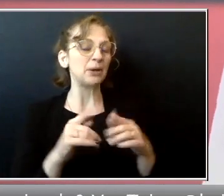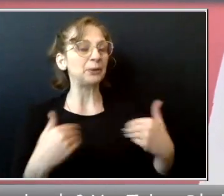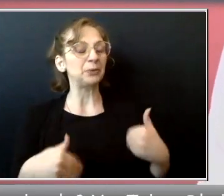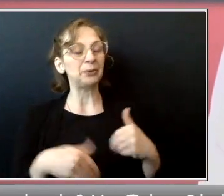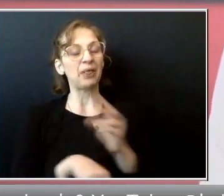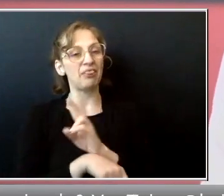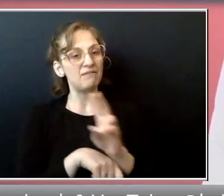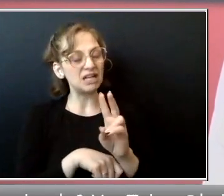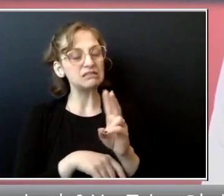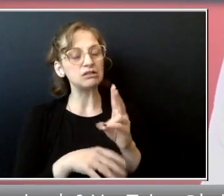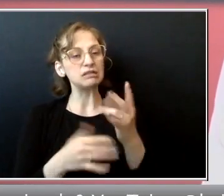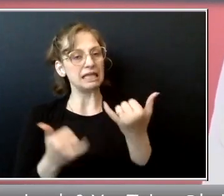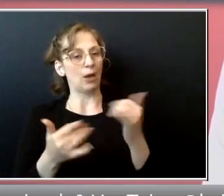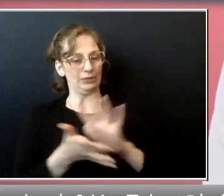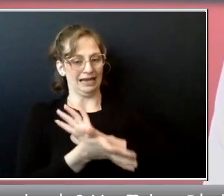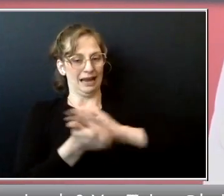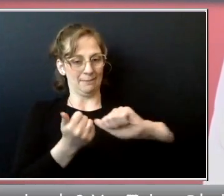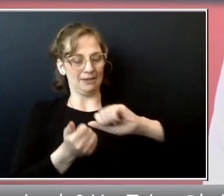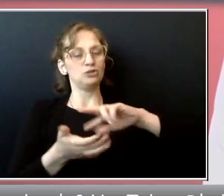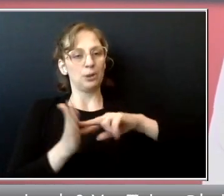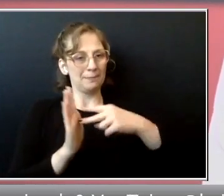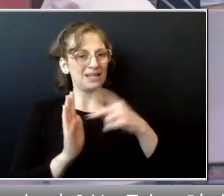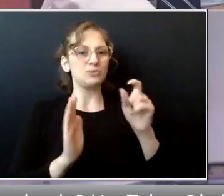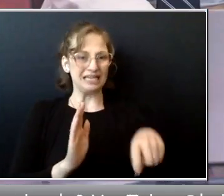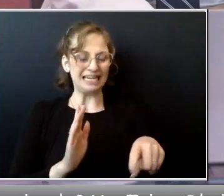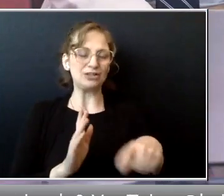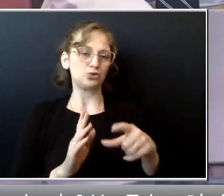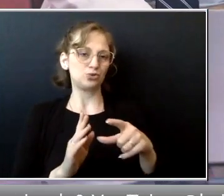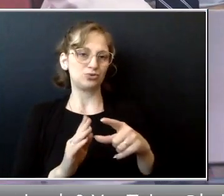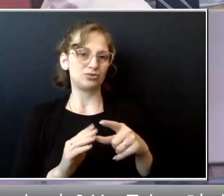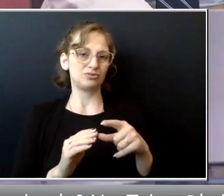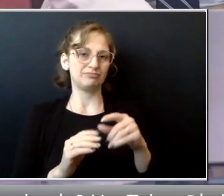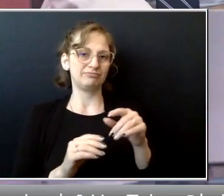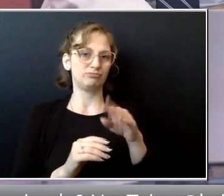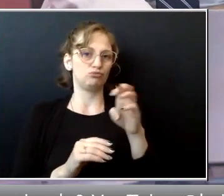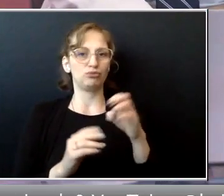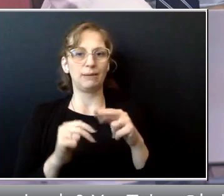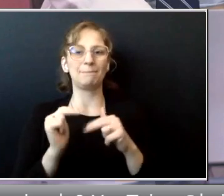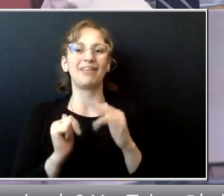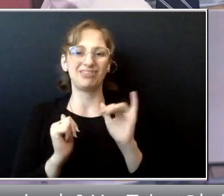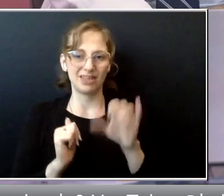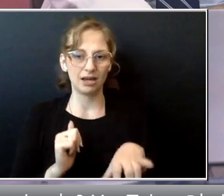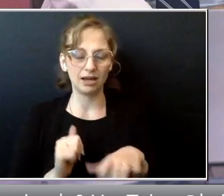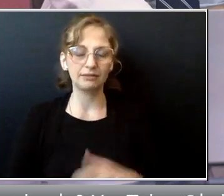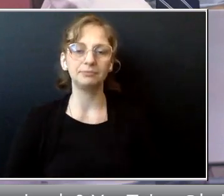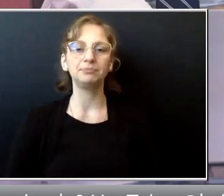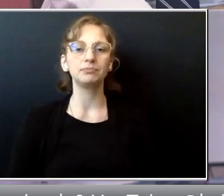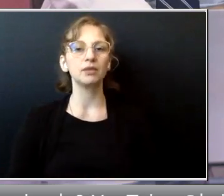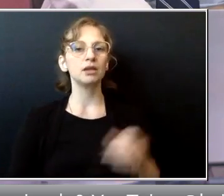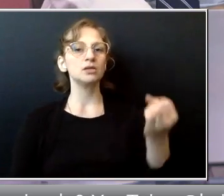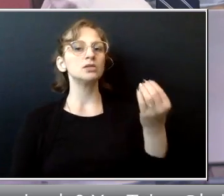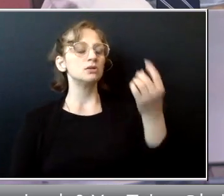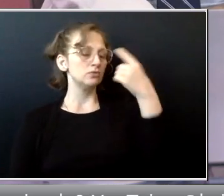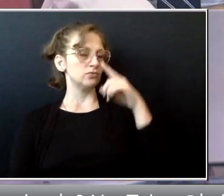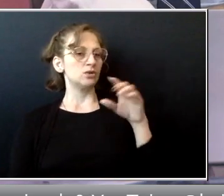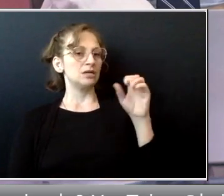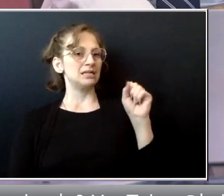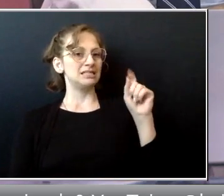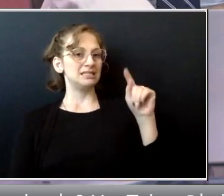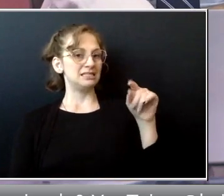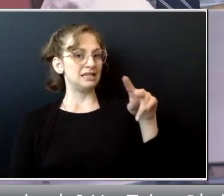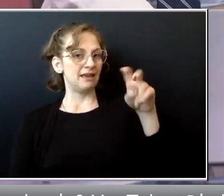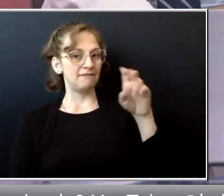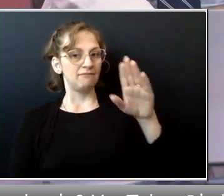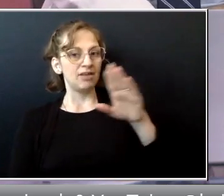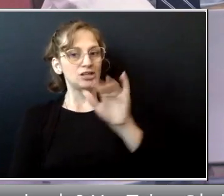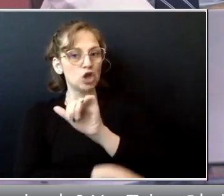vessel if you can, and so that's how we think about it. And in Steve's case, his artery was sitting on top of a vein and kind of smushing the